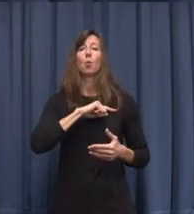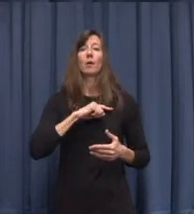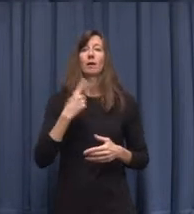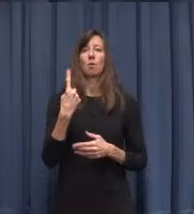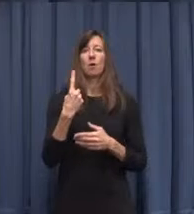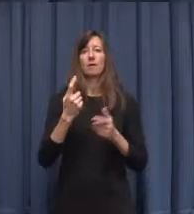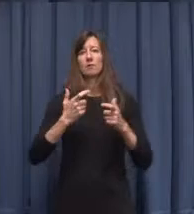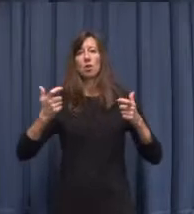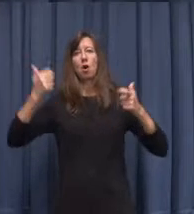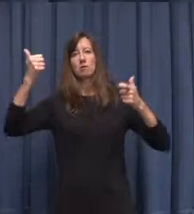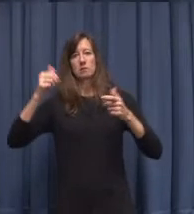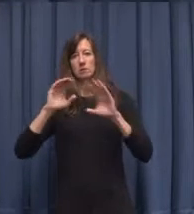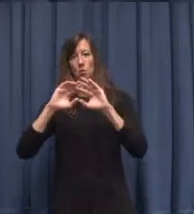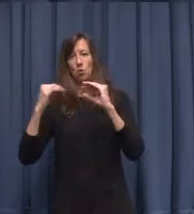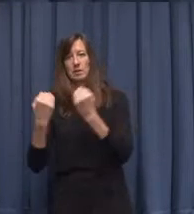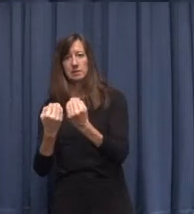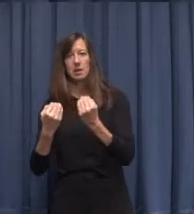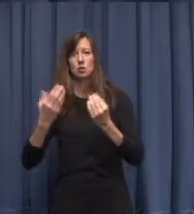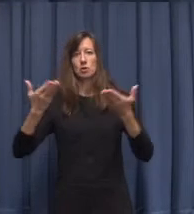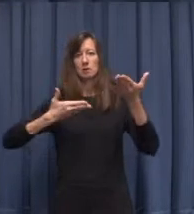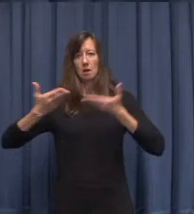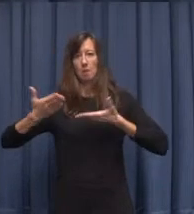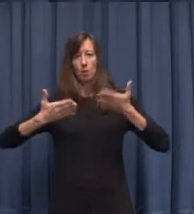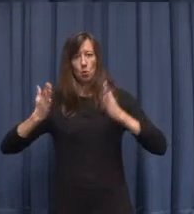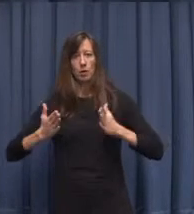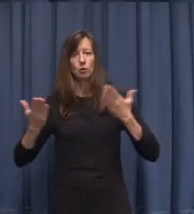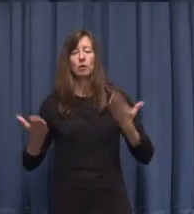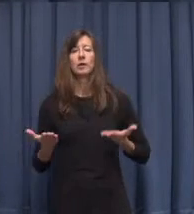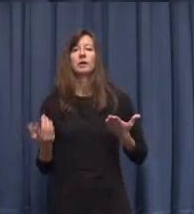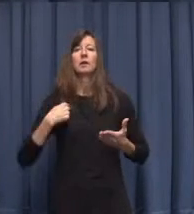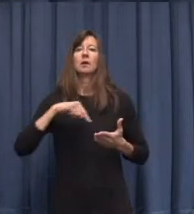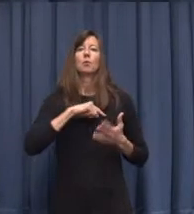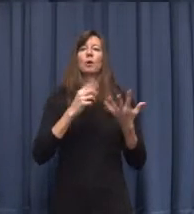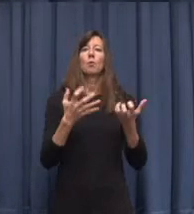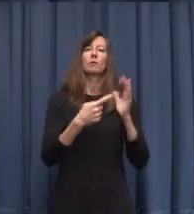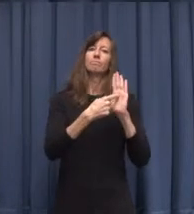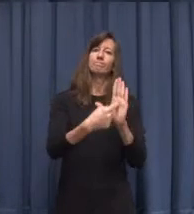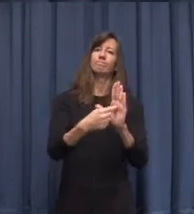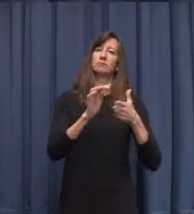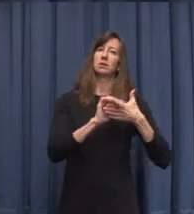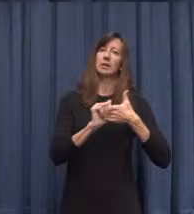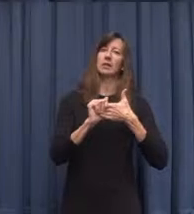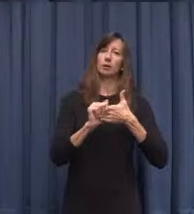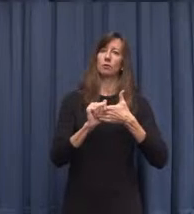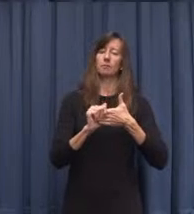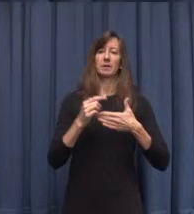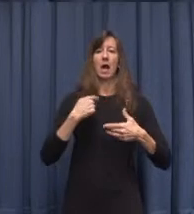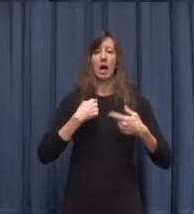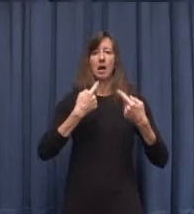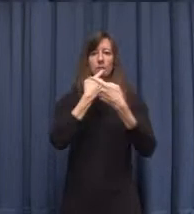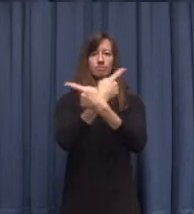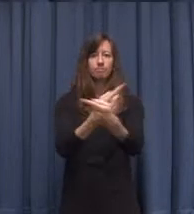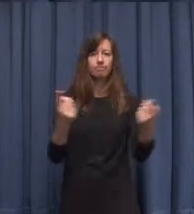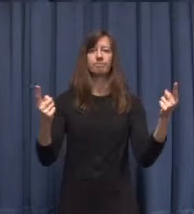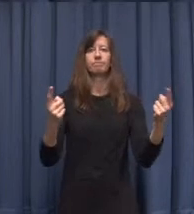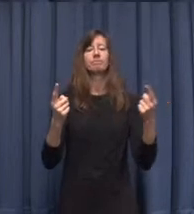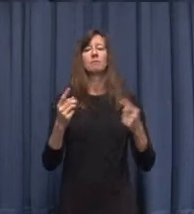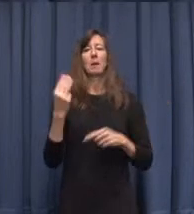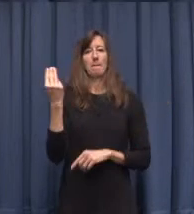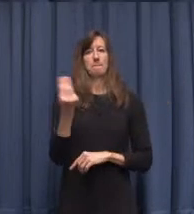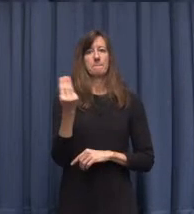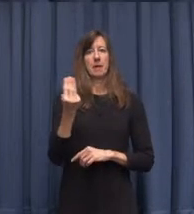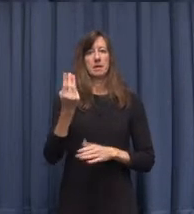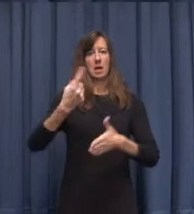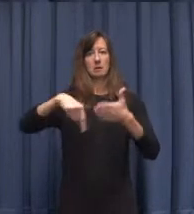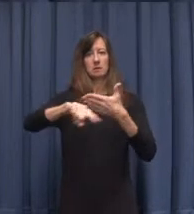leading by example in our actions. So I've directed effective Monday that we will essentially tighten